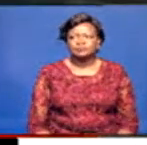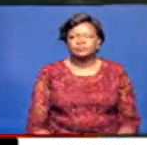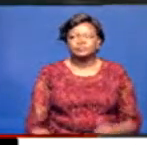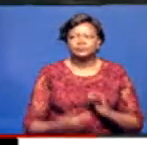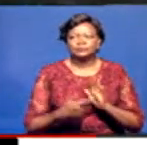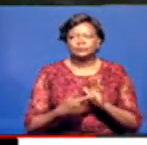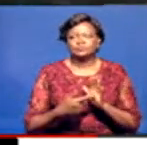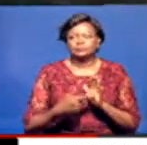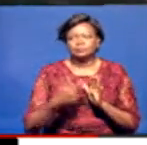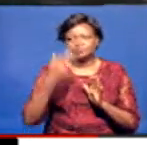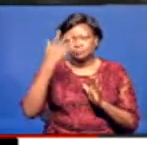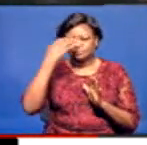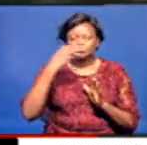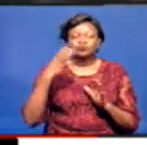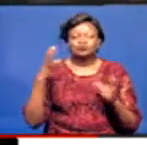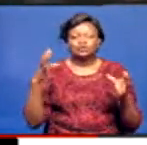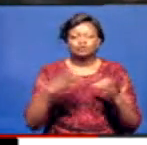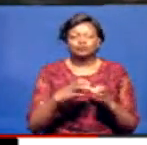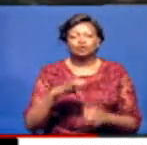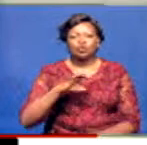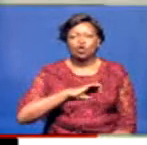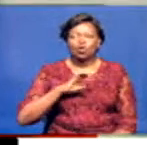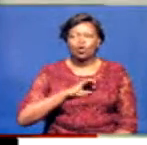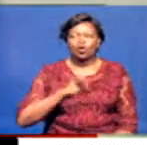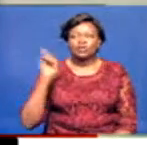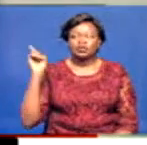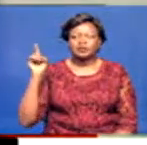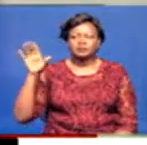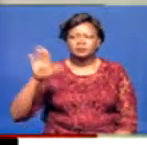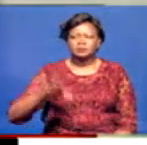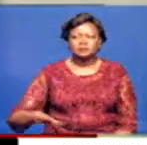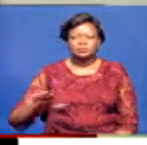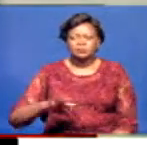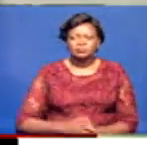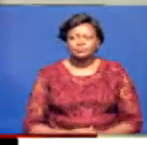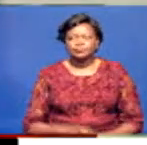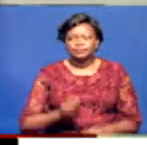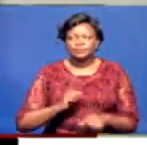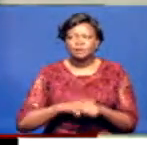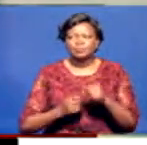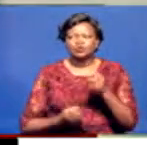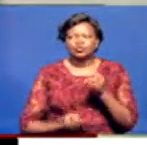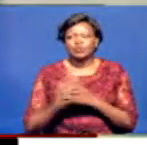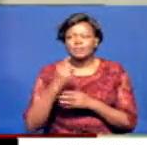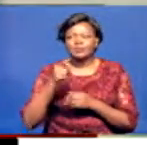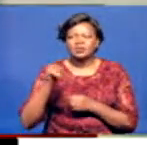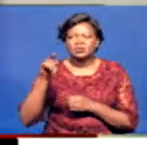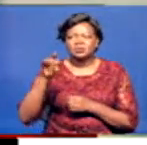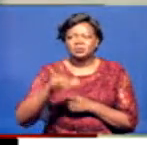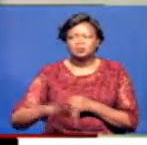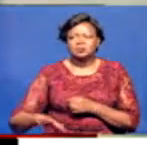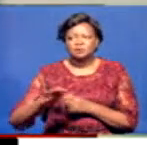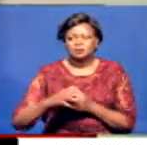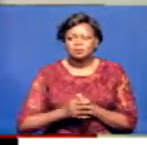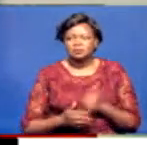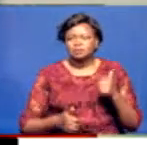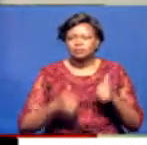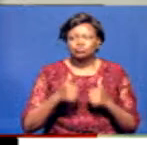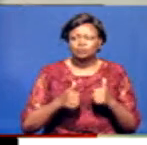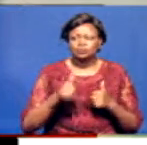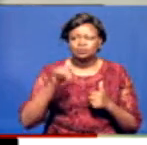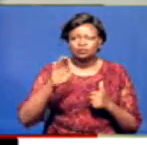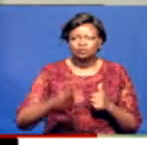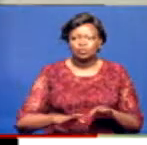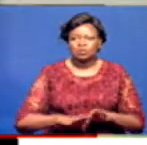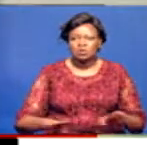owns this Elngwesi Conservancy. Growing up in this land, this particular area, which is the lower land of the